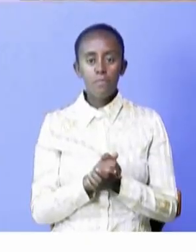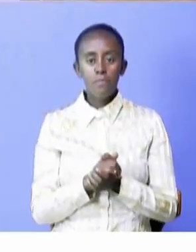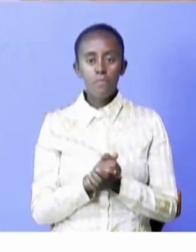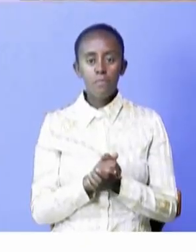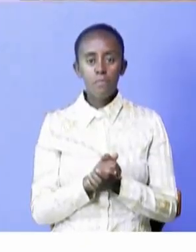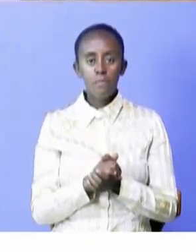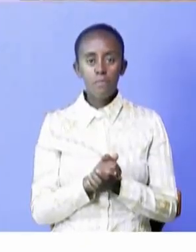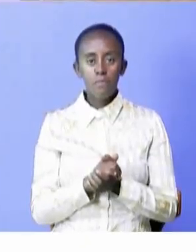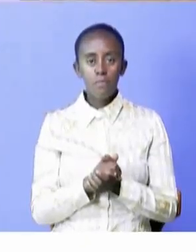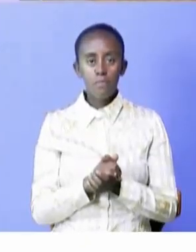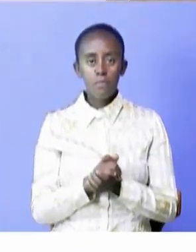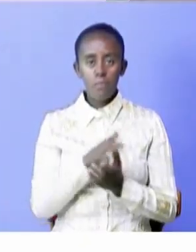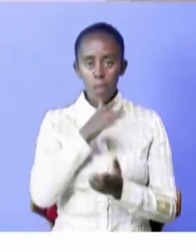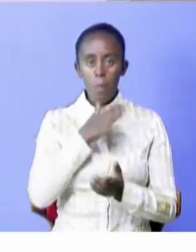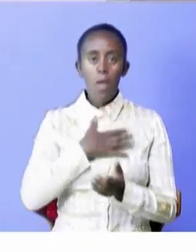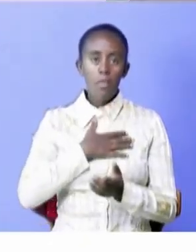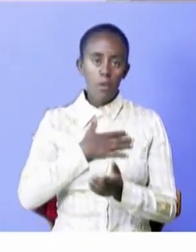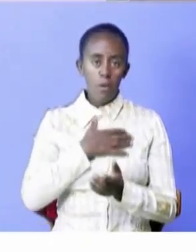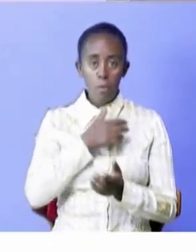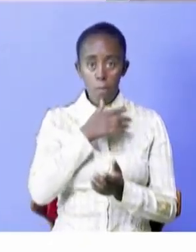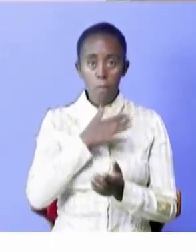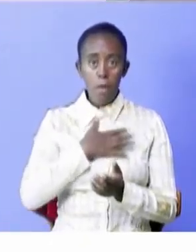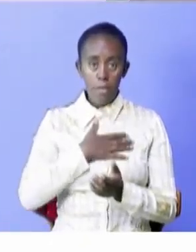my mother,